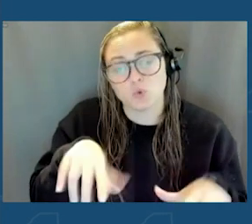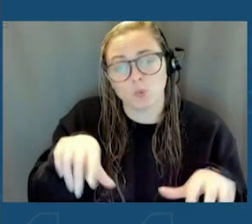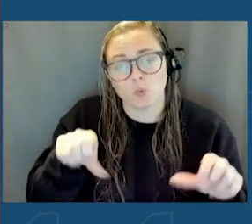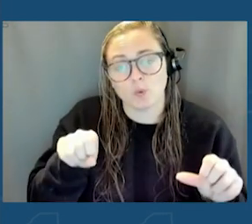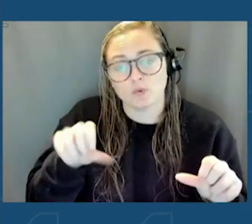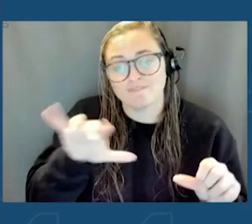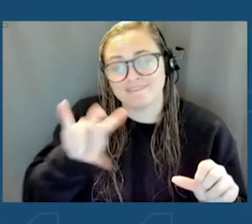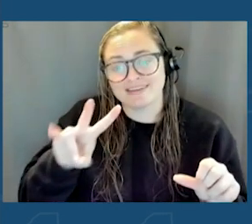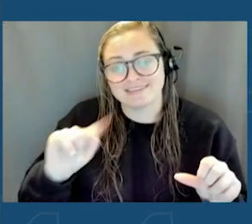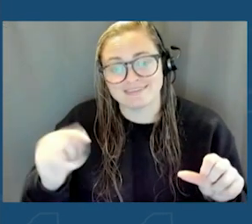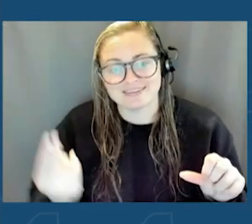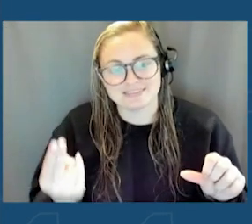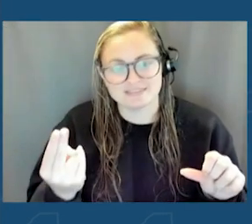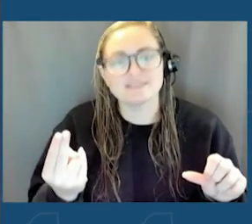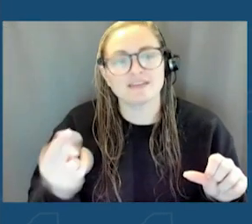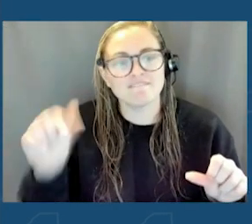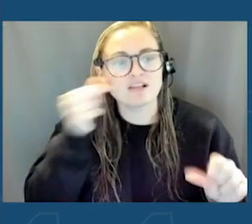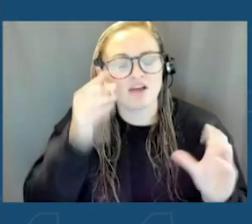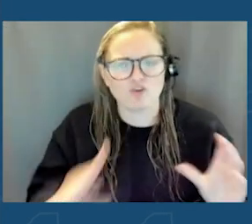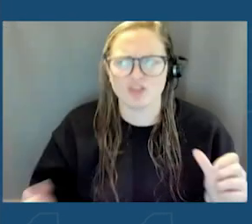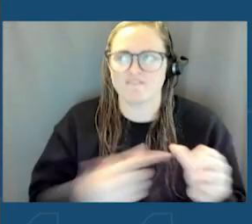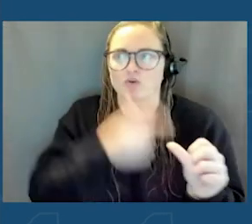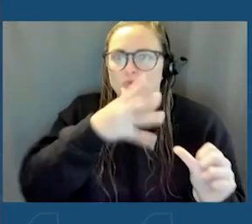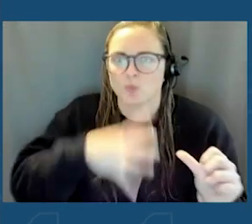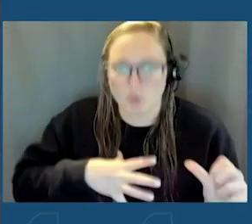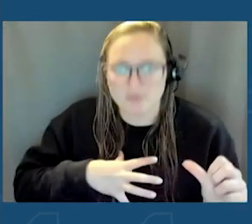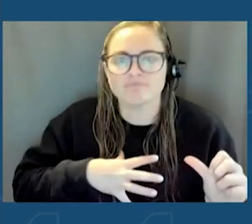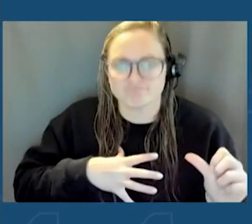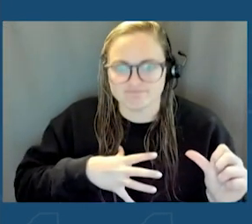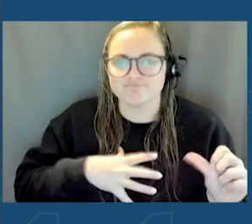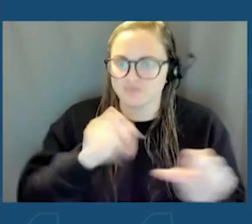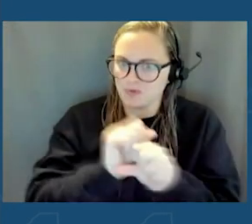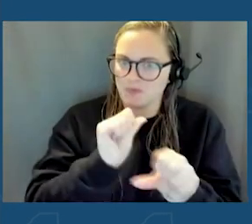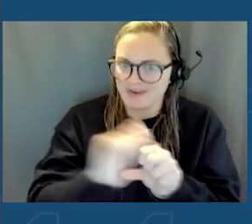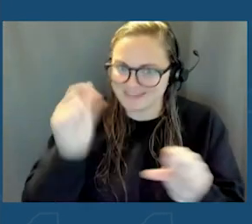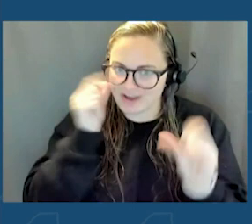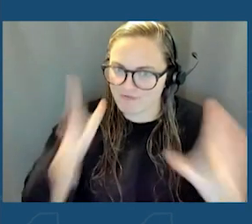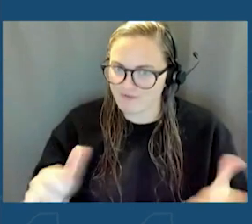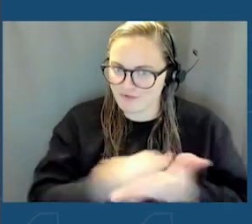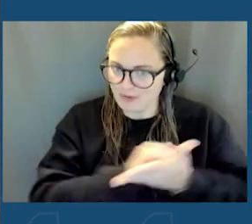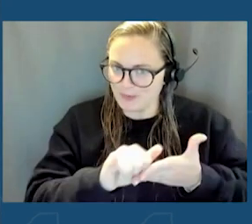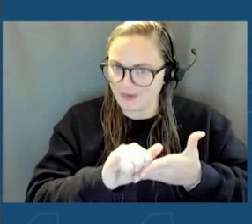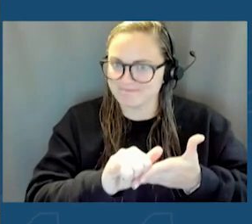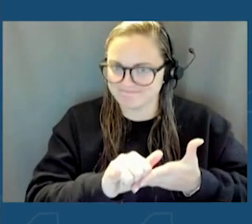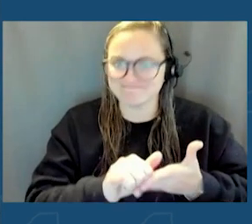57th governor and the first woman to serve as governor of the state of New York.